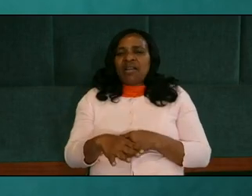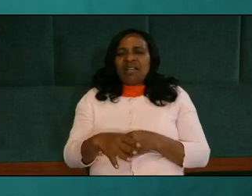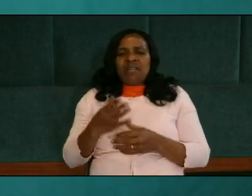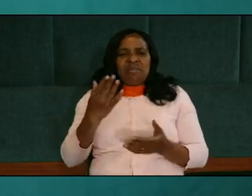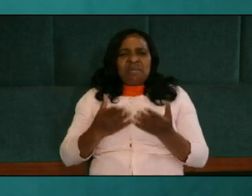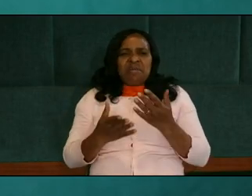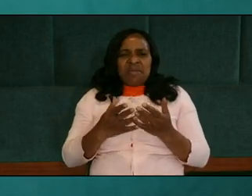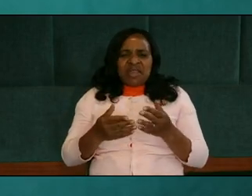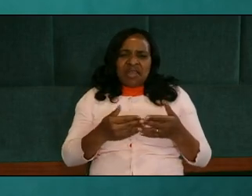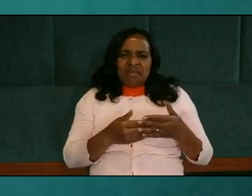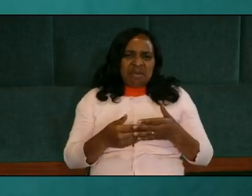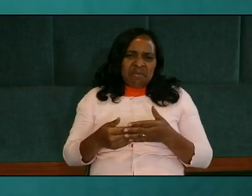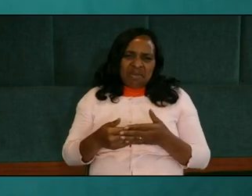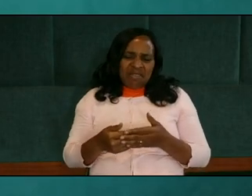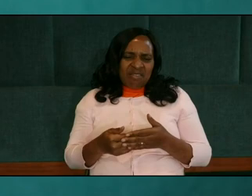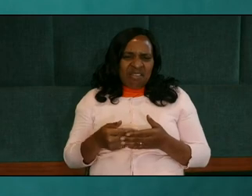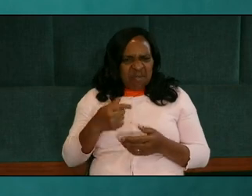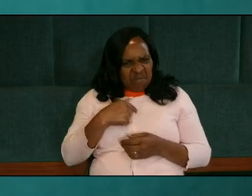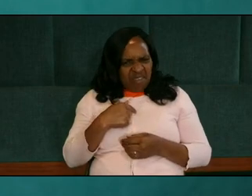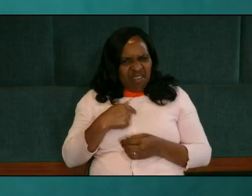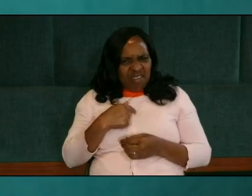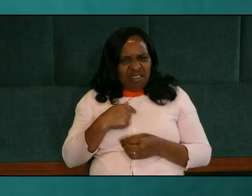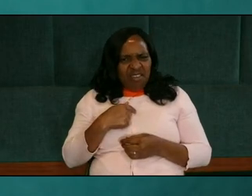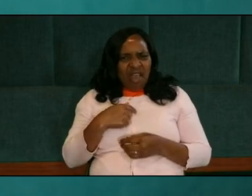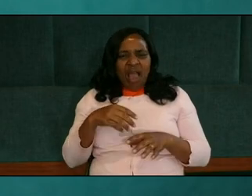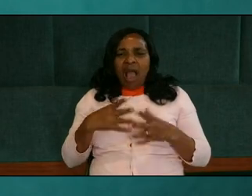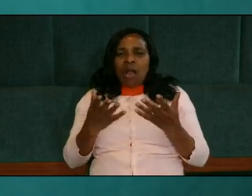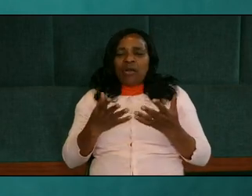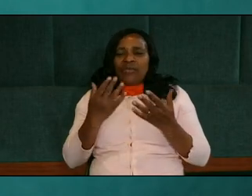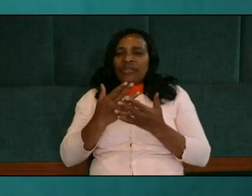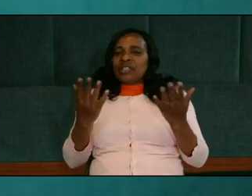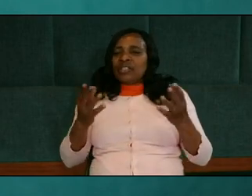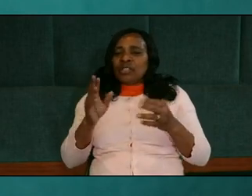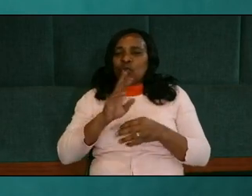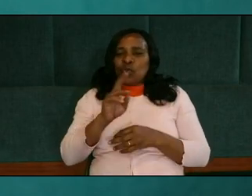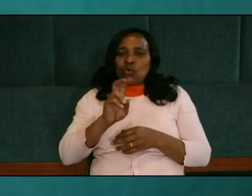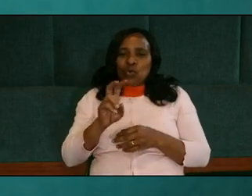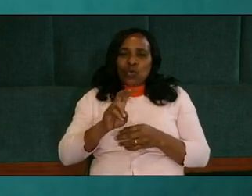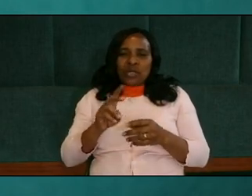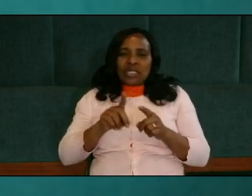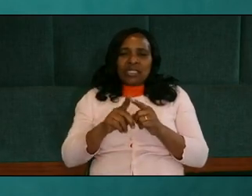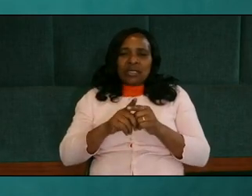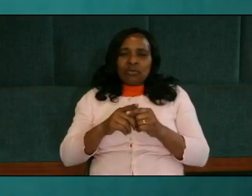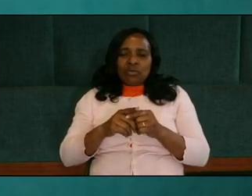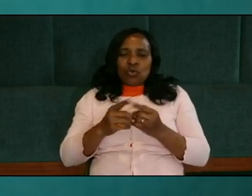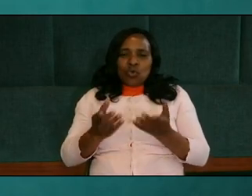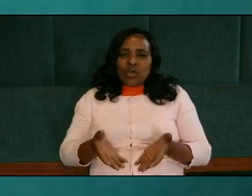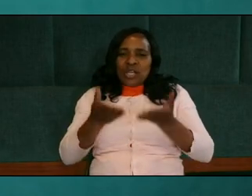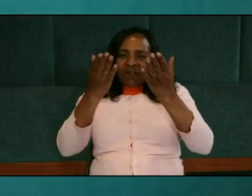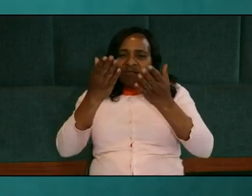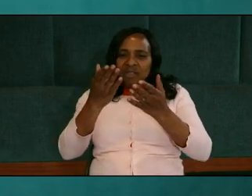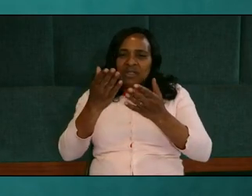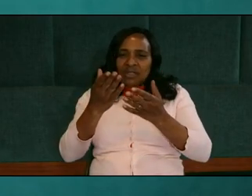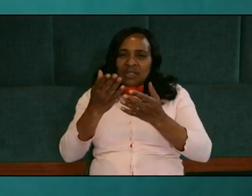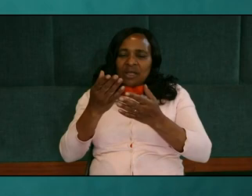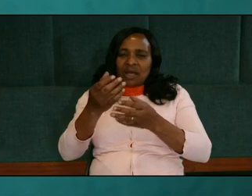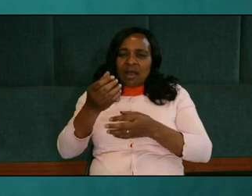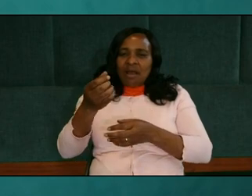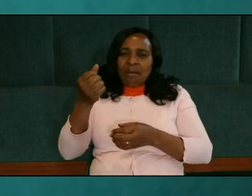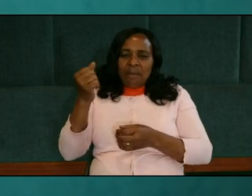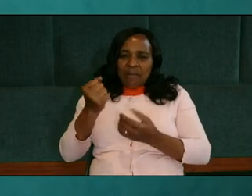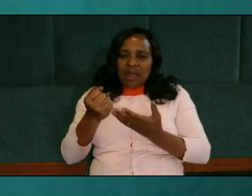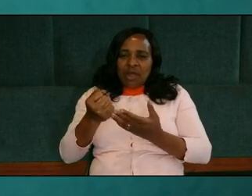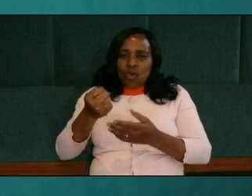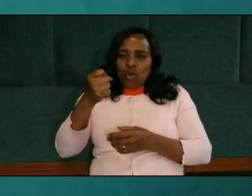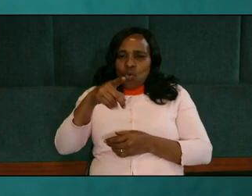like baby, like for me, like the Red Sea looks like baby steps. It's like, yo, lift that staff and wee. I mean, it feels like